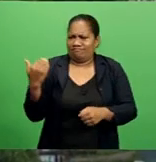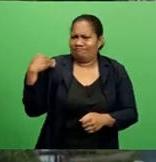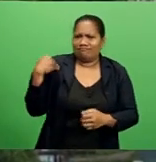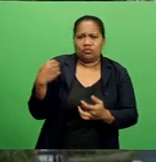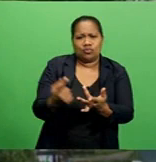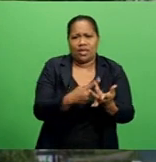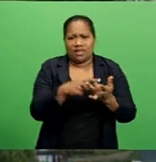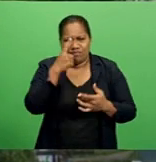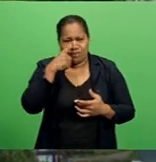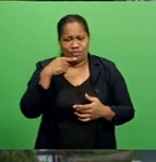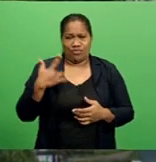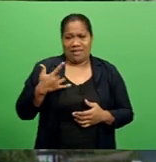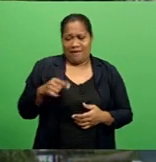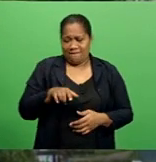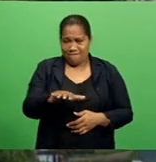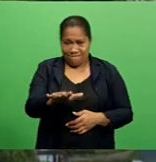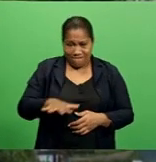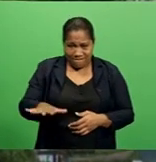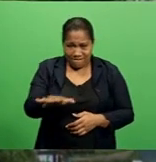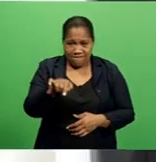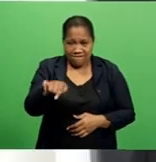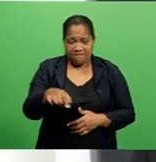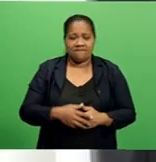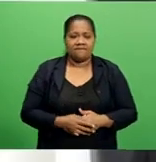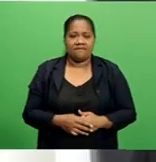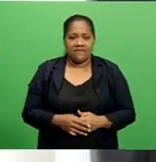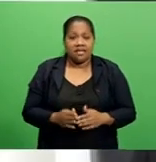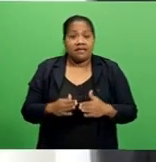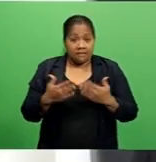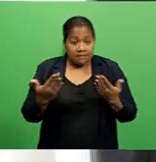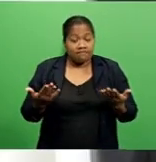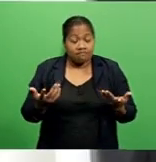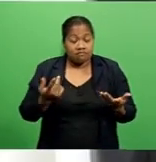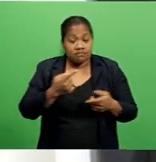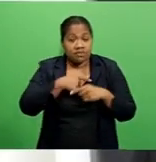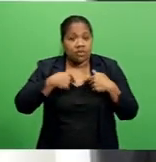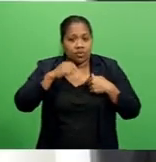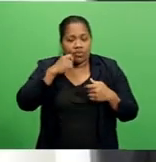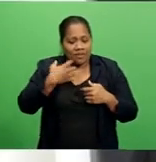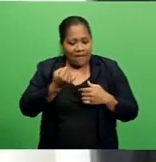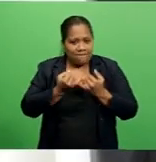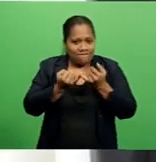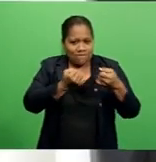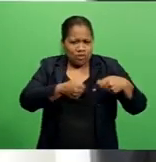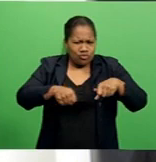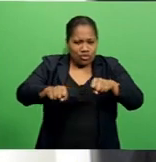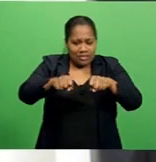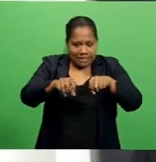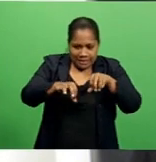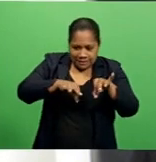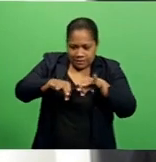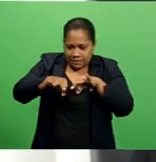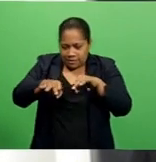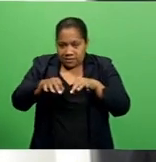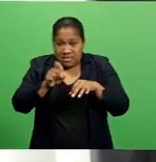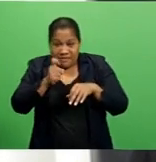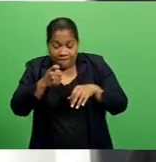especially those raising families. And we will come up with some strategies, and if we